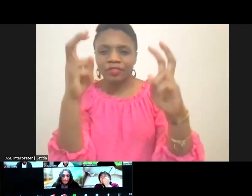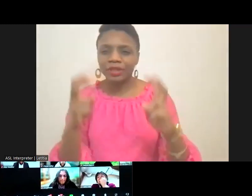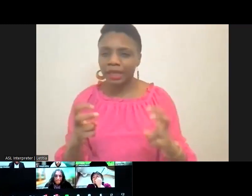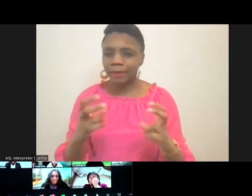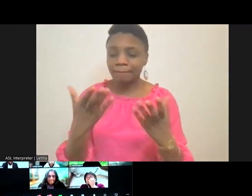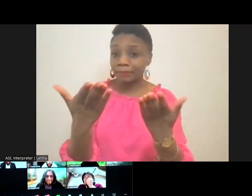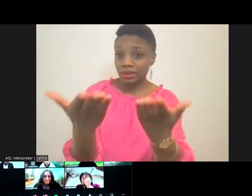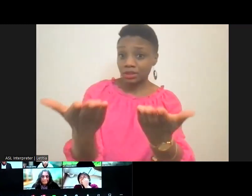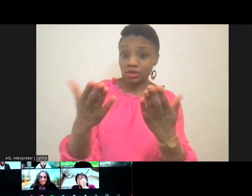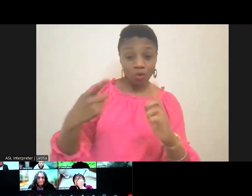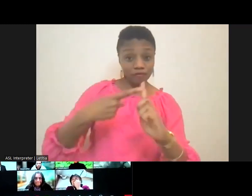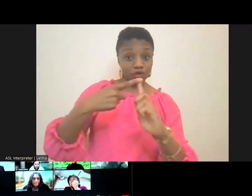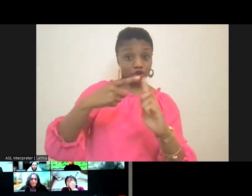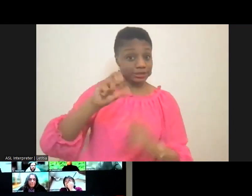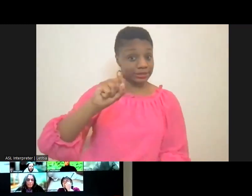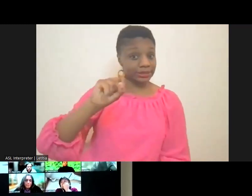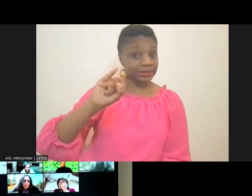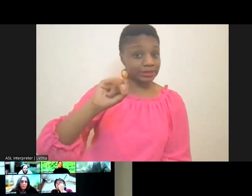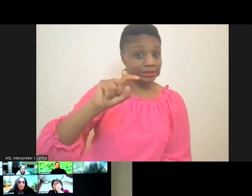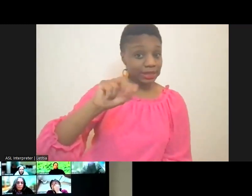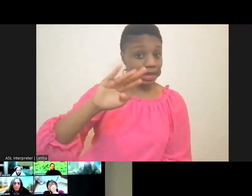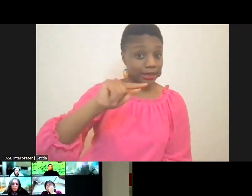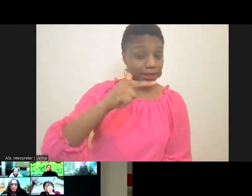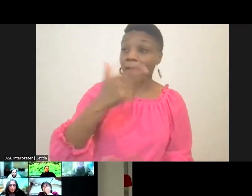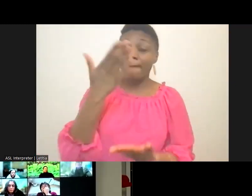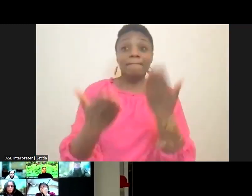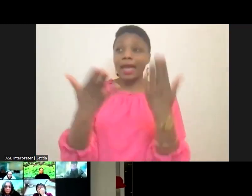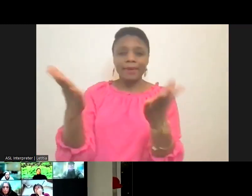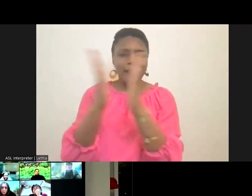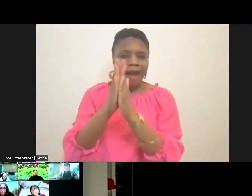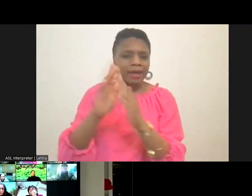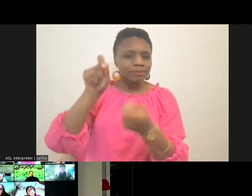or how they're incorporating environmental justice into their daily work?